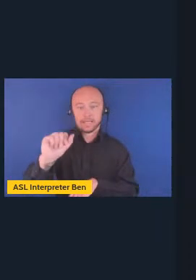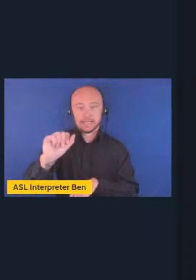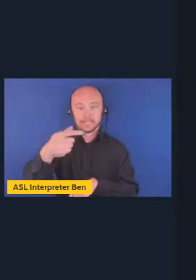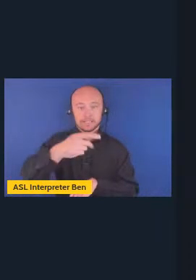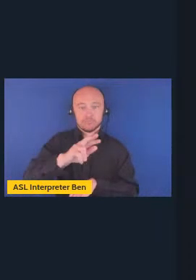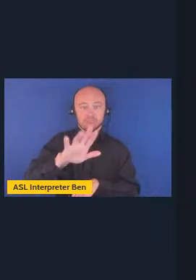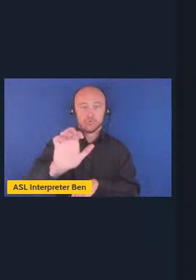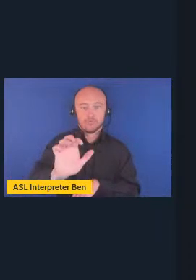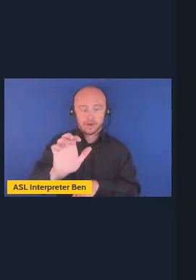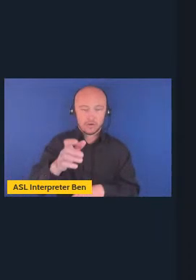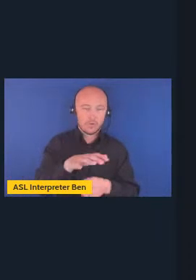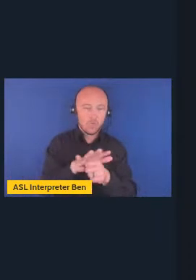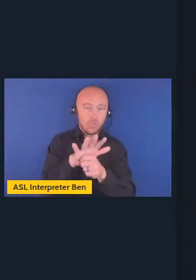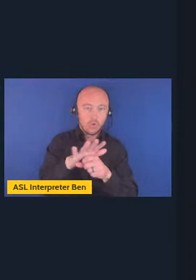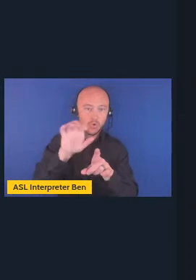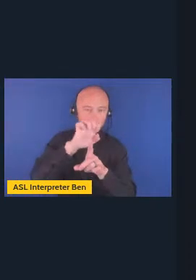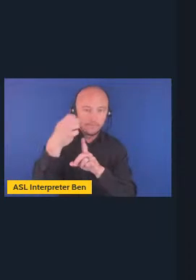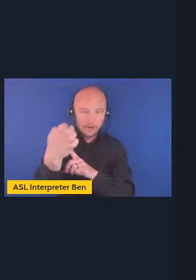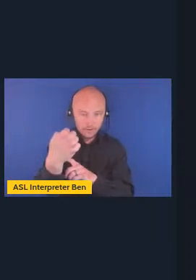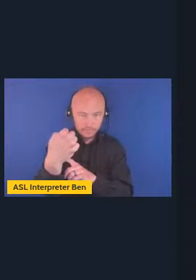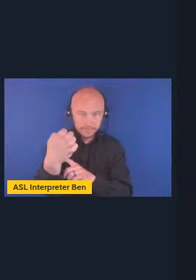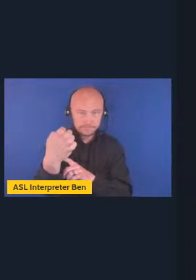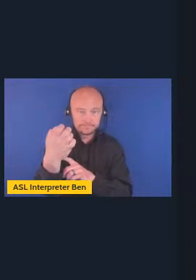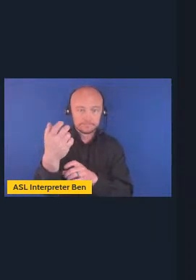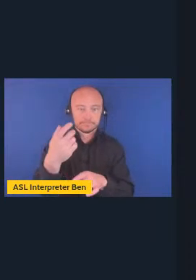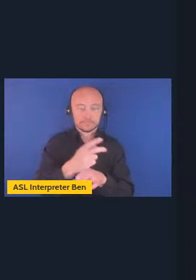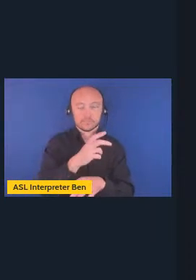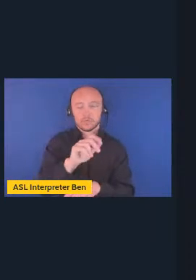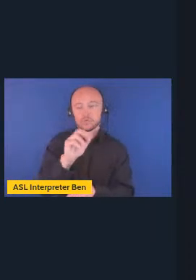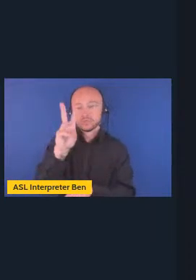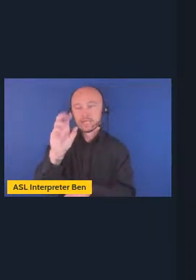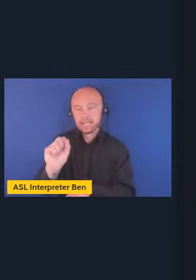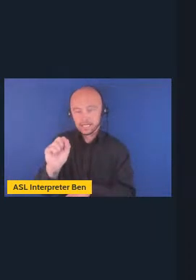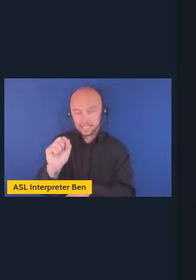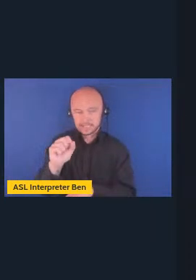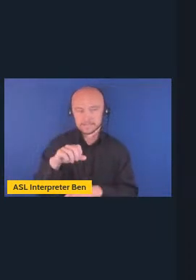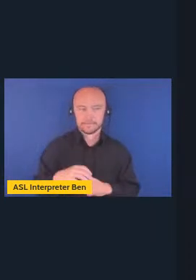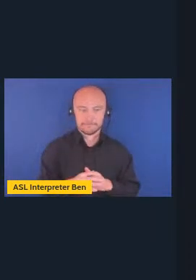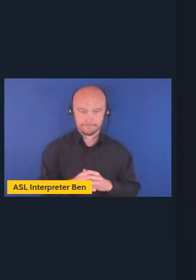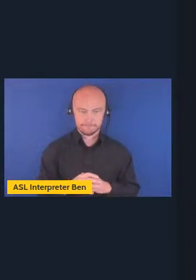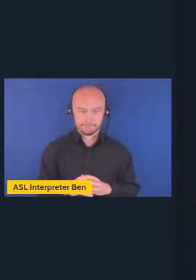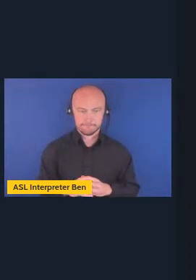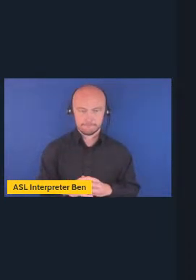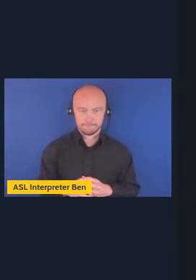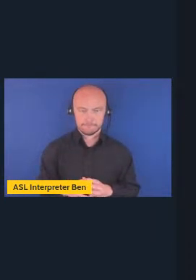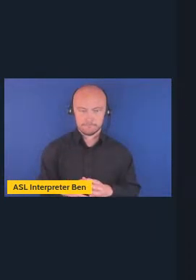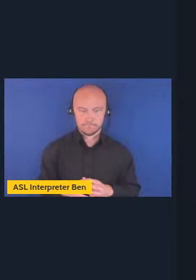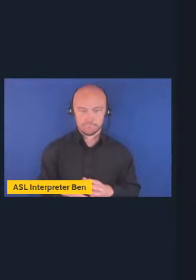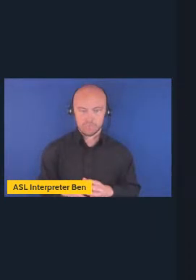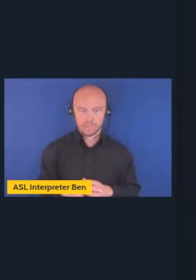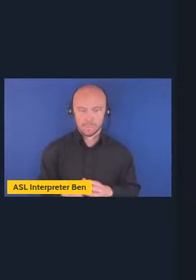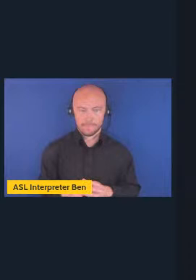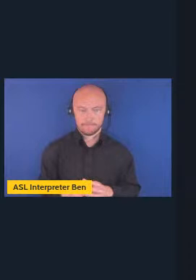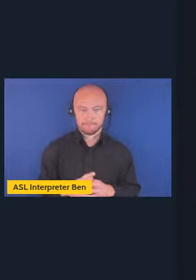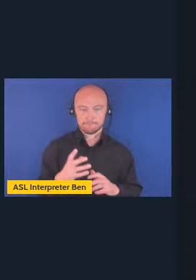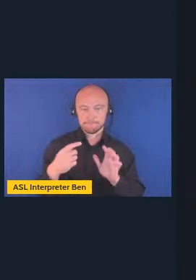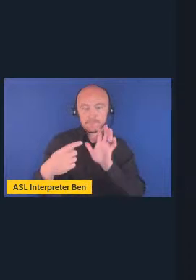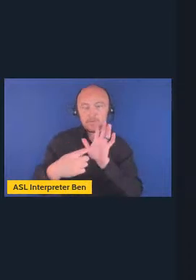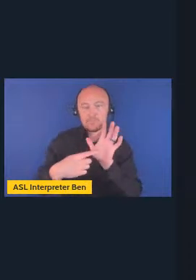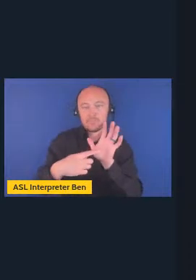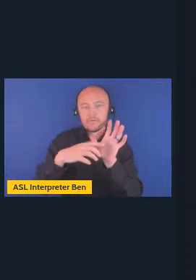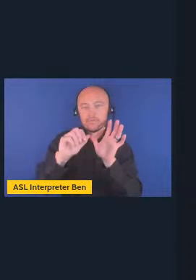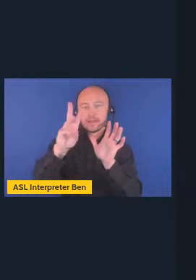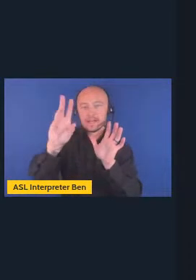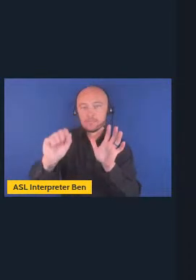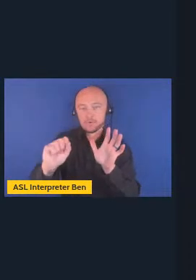your local environment using AWS configure command. It will prompt for AWS access key